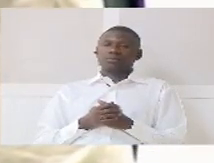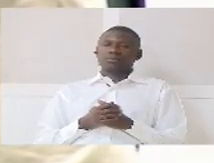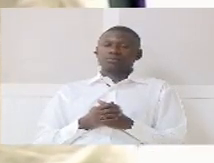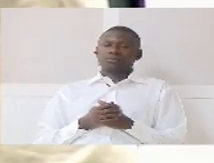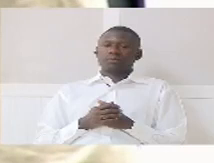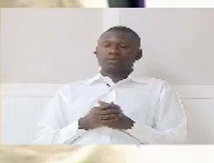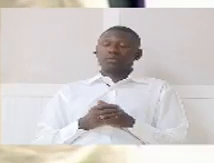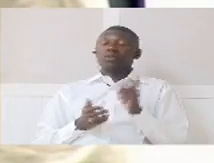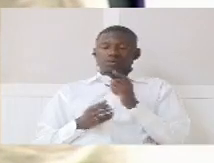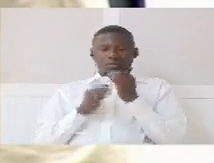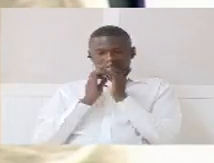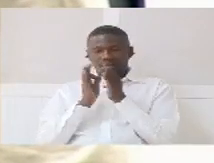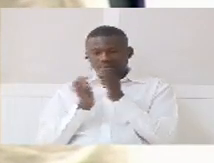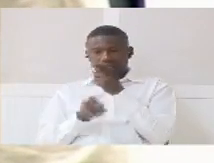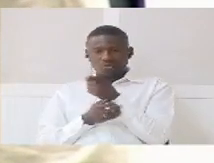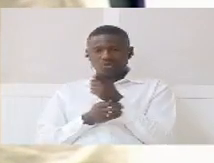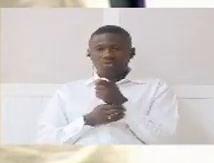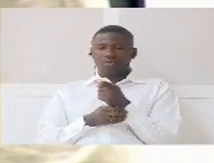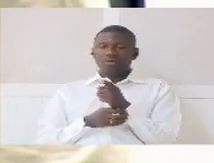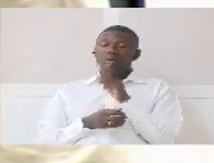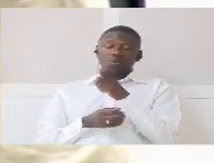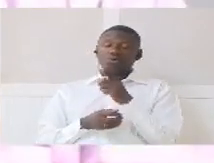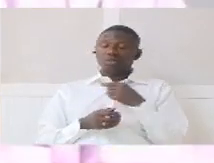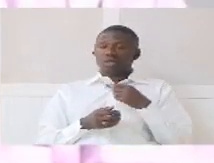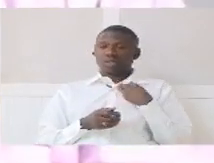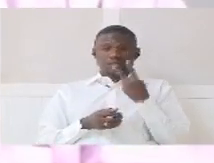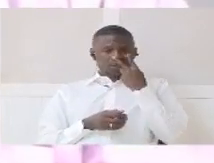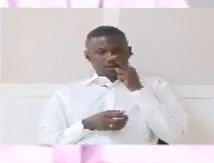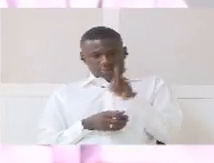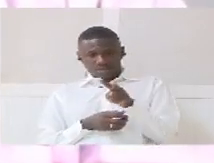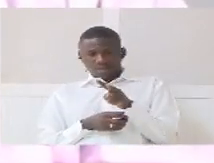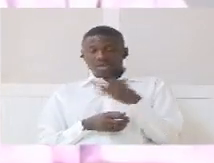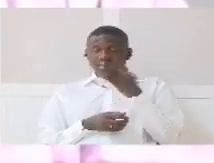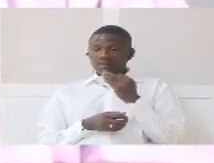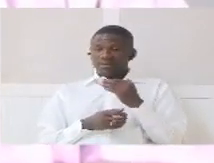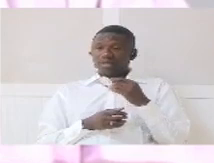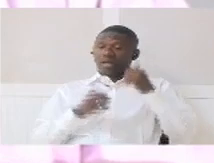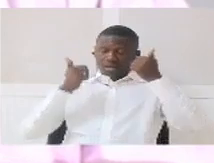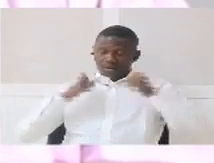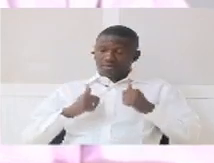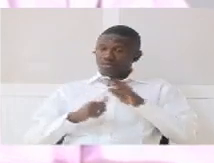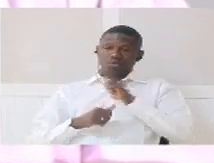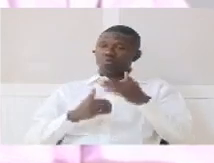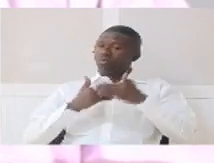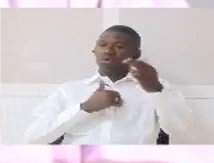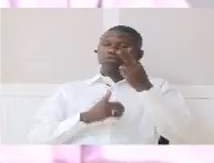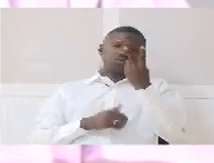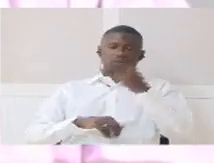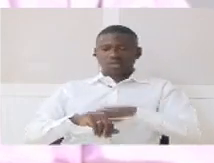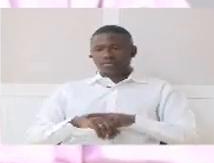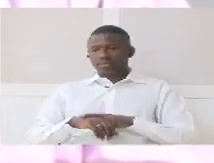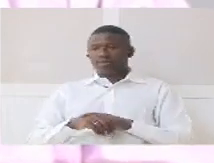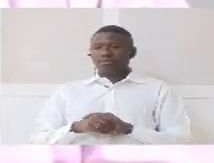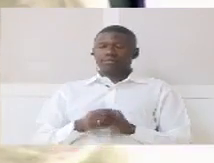No. This is what I am telling you. But those that I witness, even if they happen, it's not more than two times. But it means